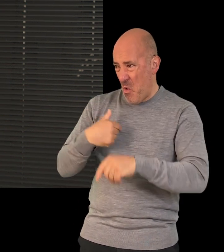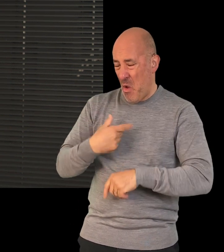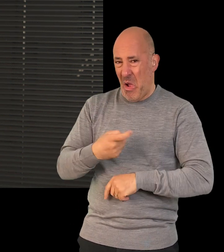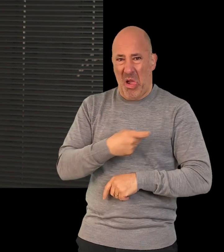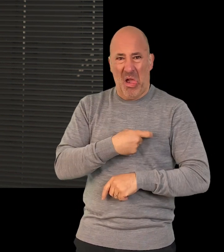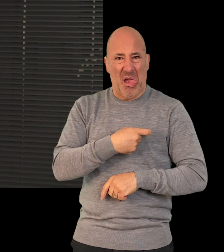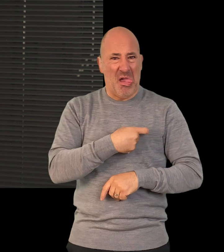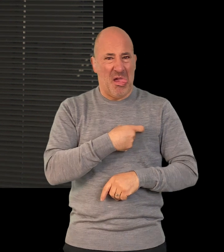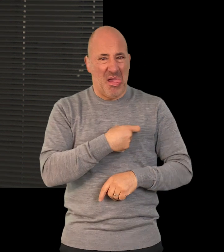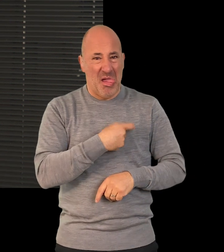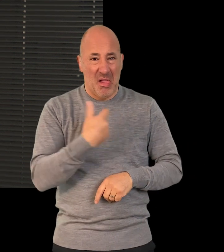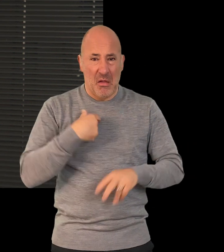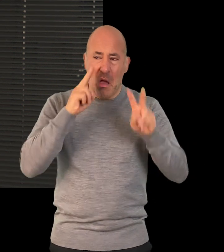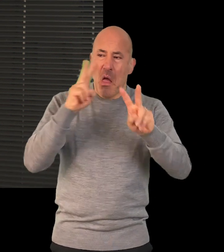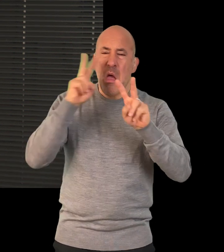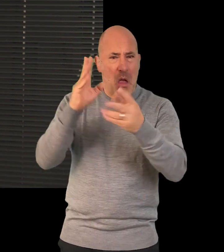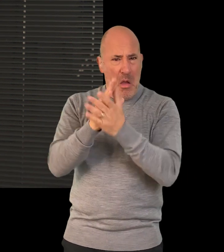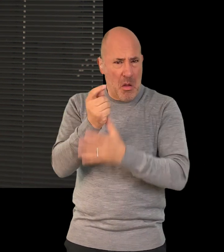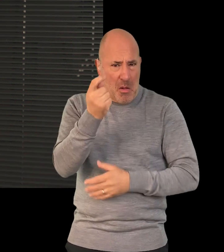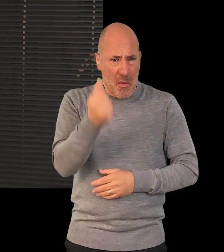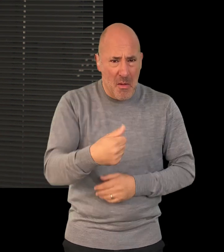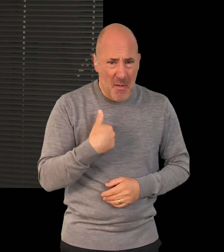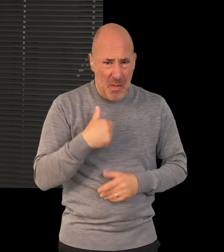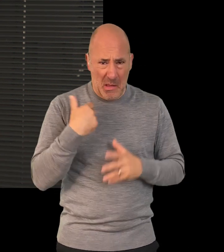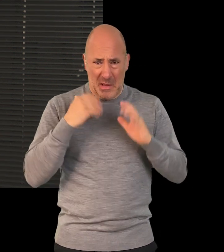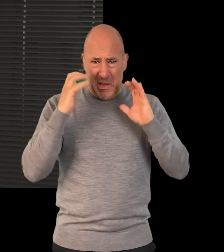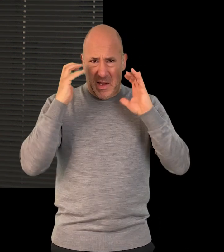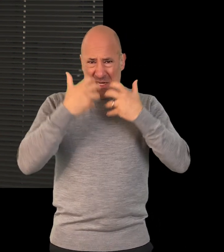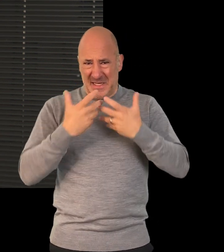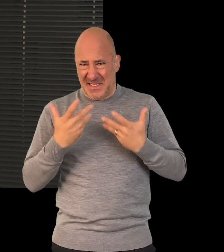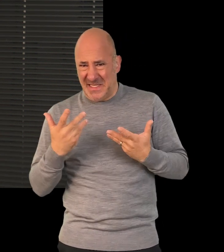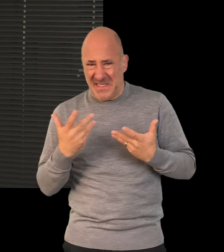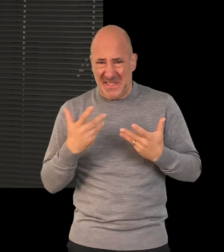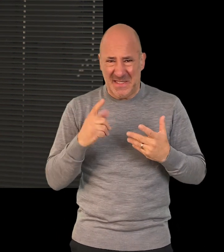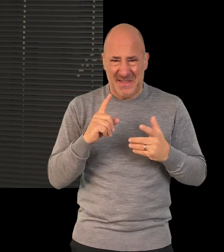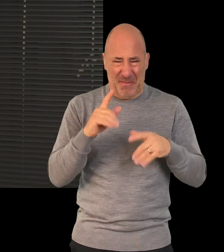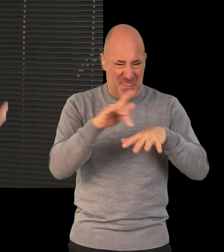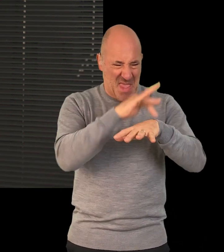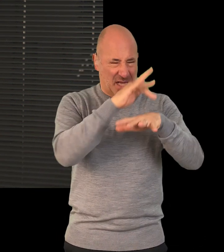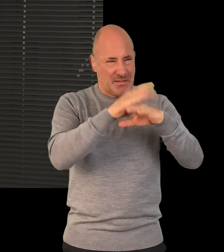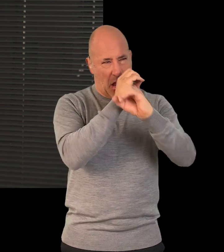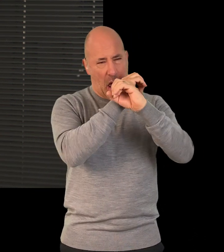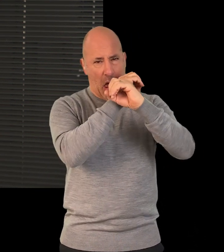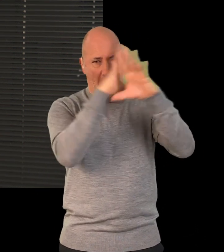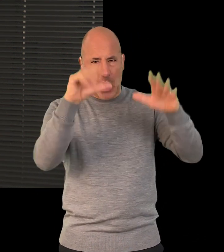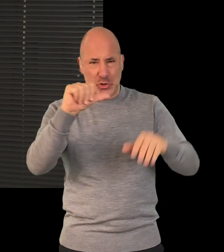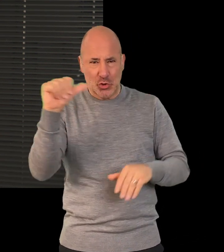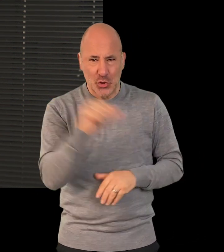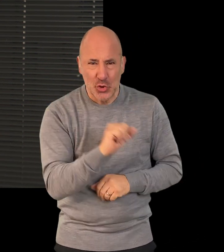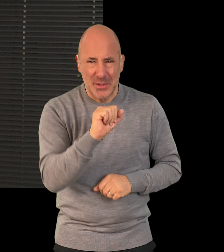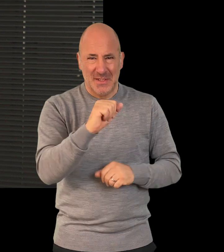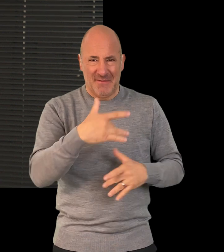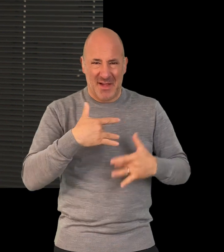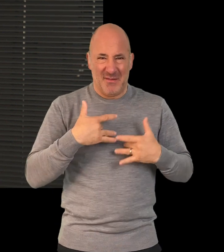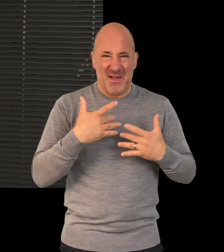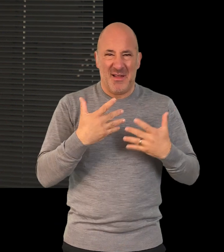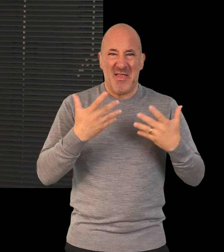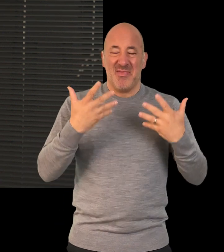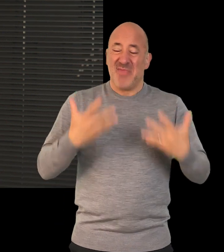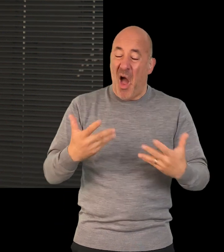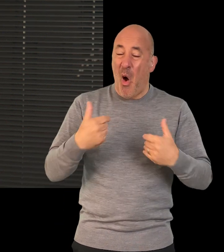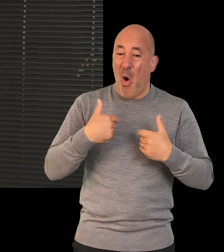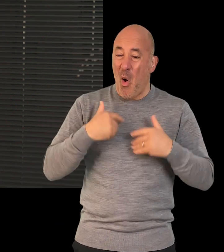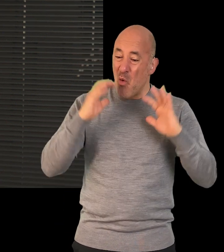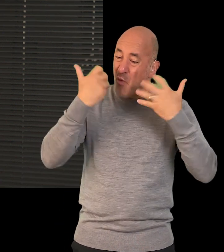hadn't seen lots of performance, I was really concerned about like what theatre was meant to be and feel like.